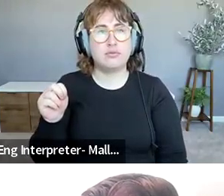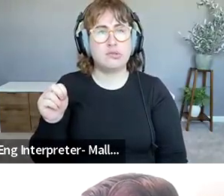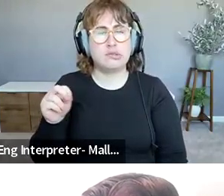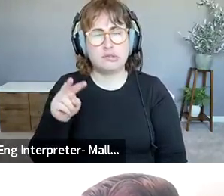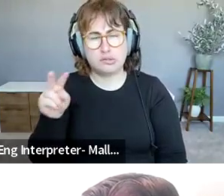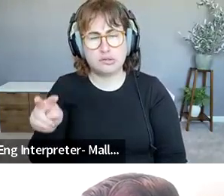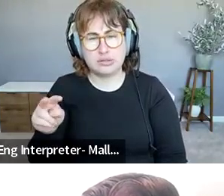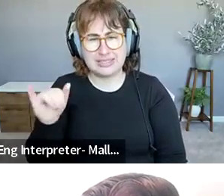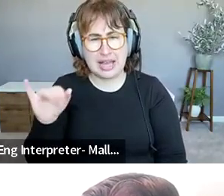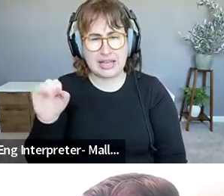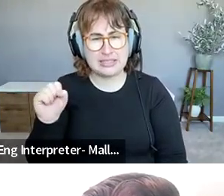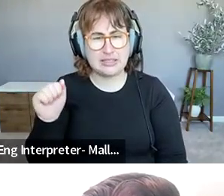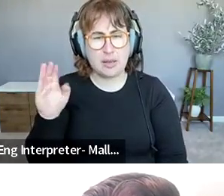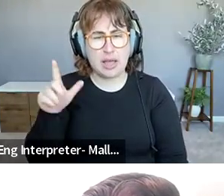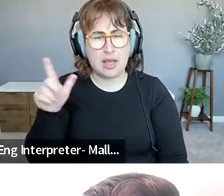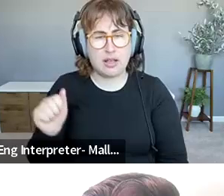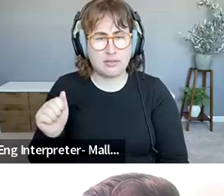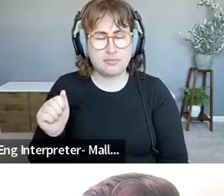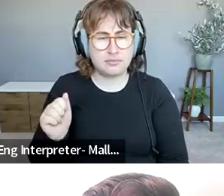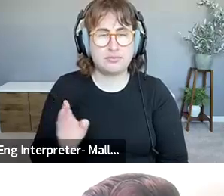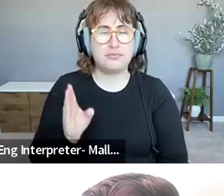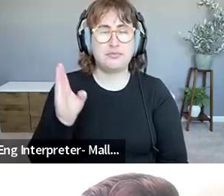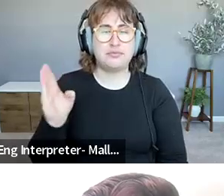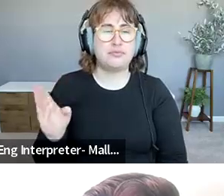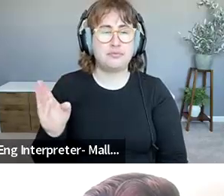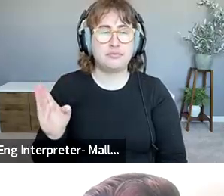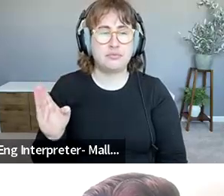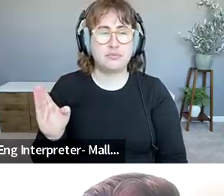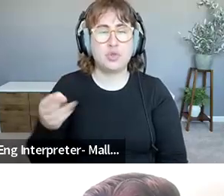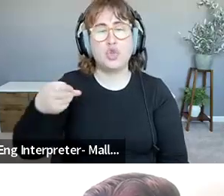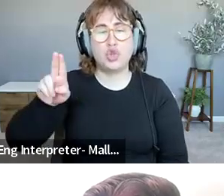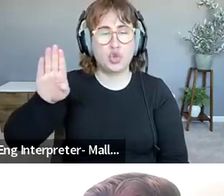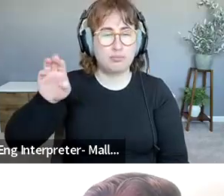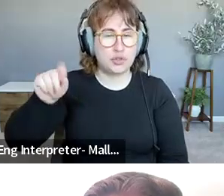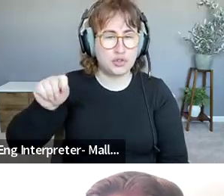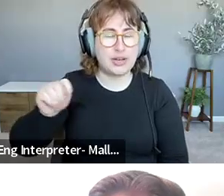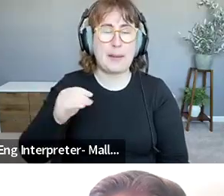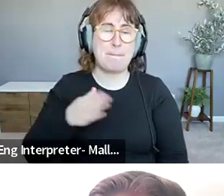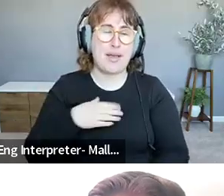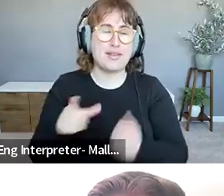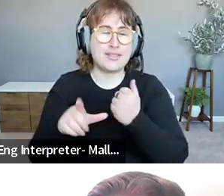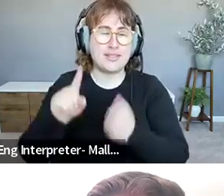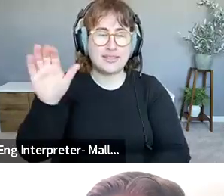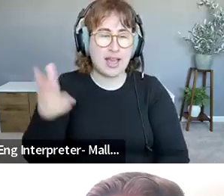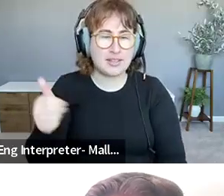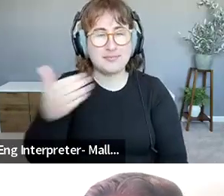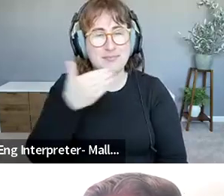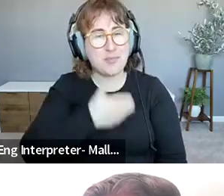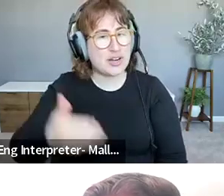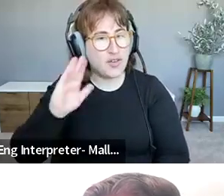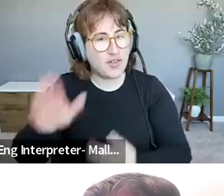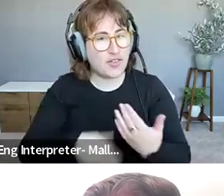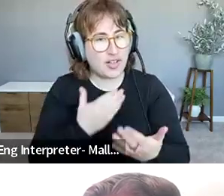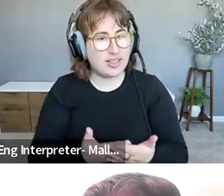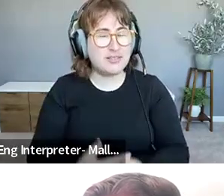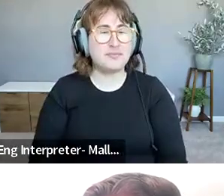is that Isabella down there too? We've got Isabella. And then we've got Hubert and my assistant, Zach, as well. Good morning,